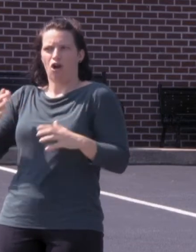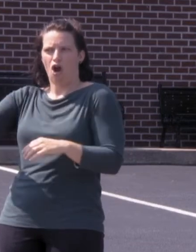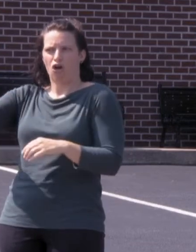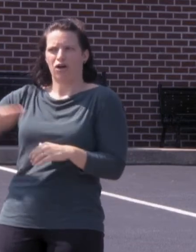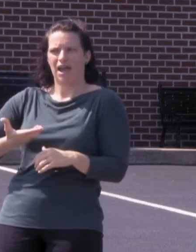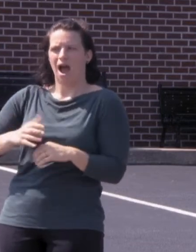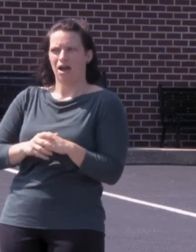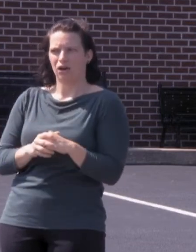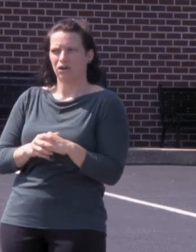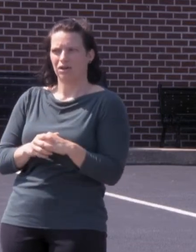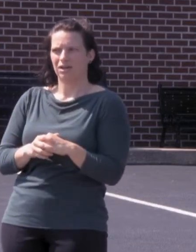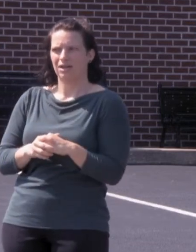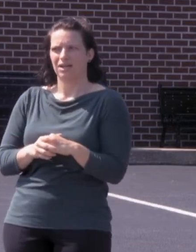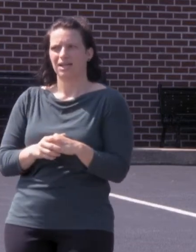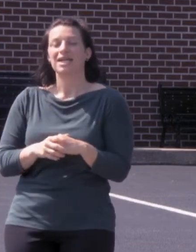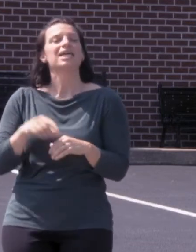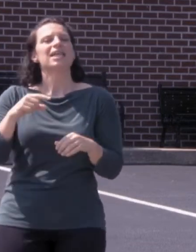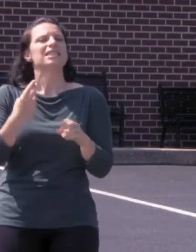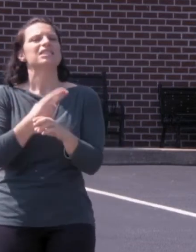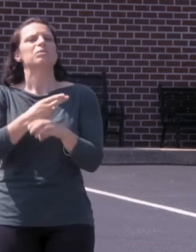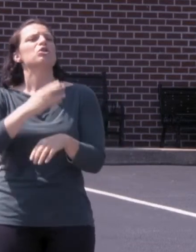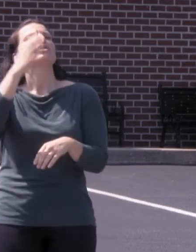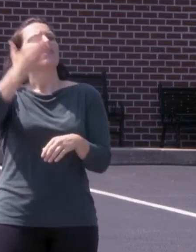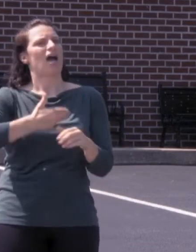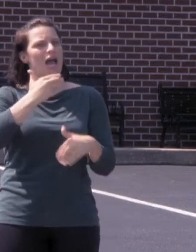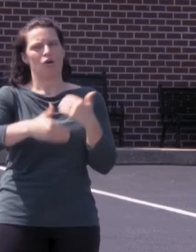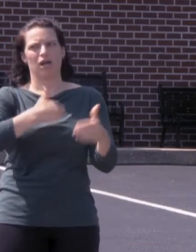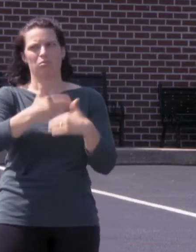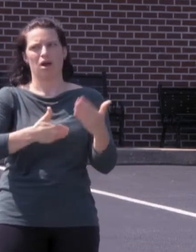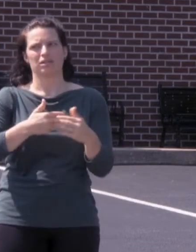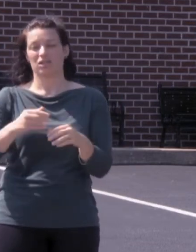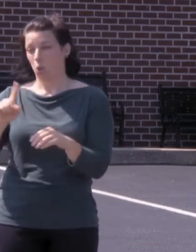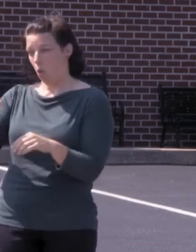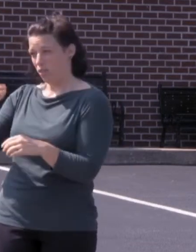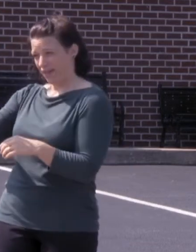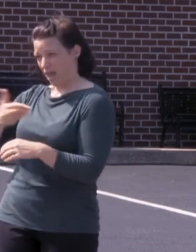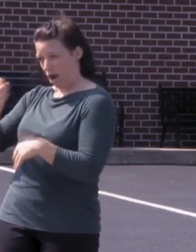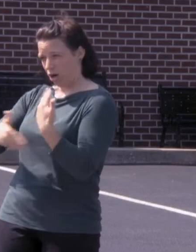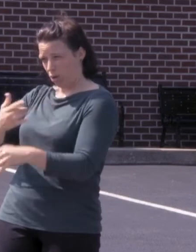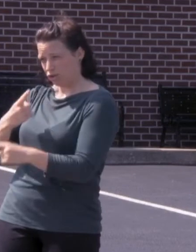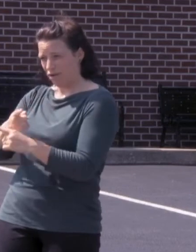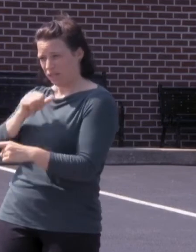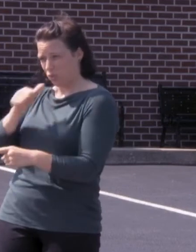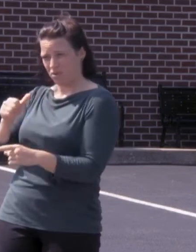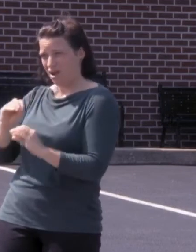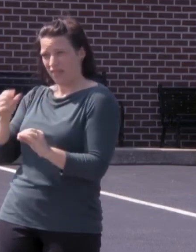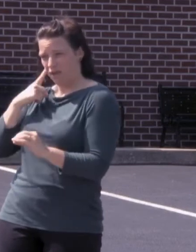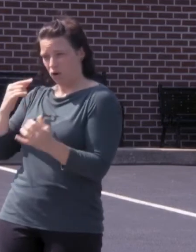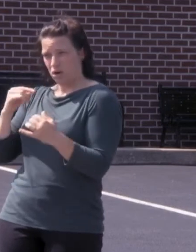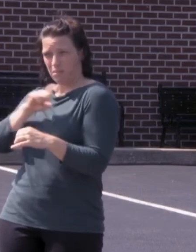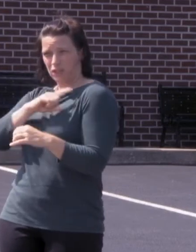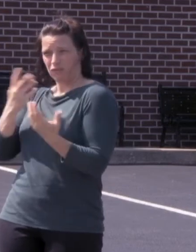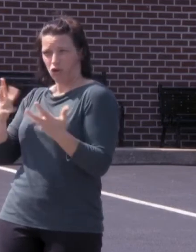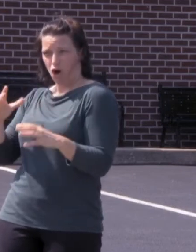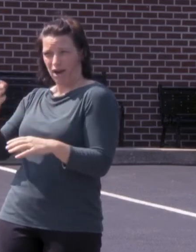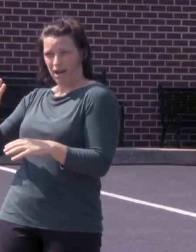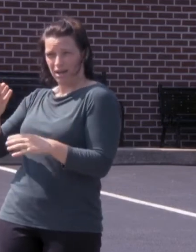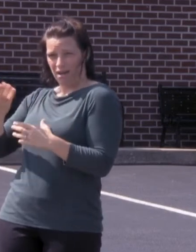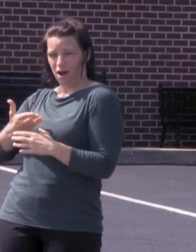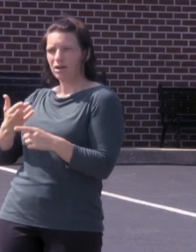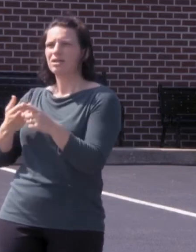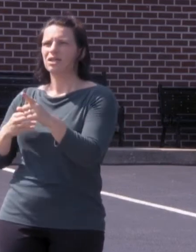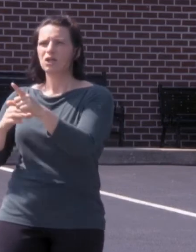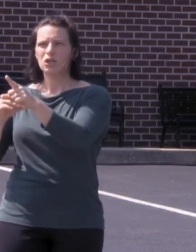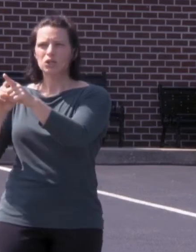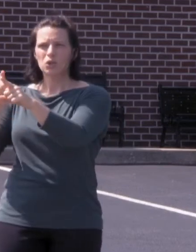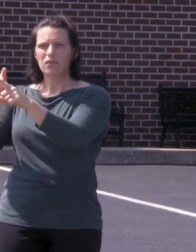for current chiefs? This is to be used in the hiring process. Only in the hiring process, I think so it's not really that's right. Yeah. Yes. The